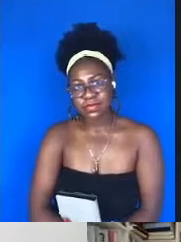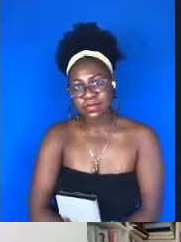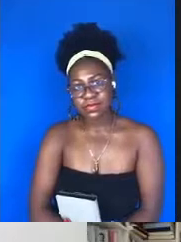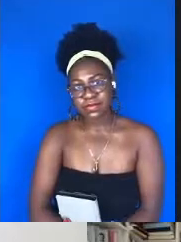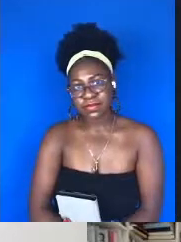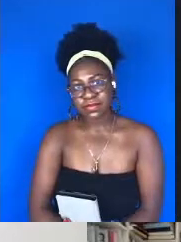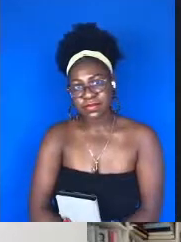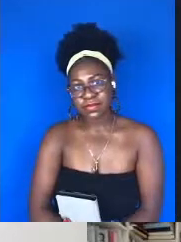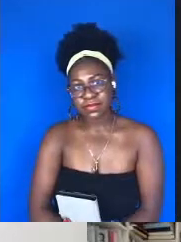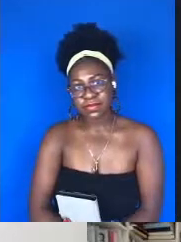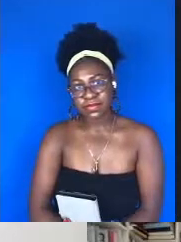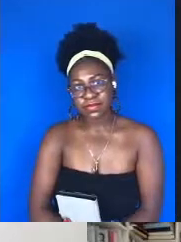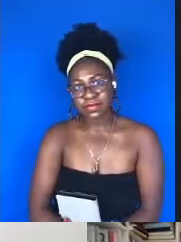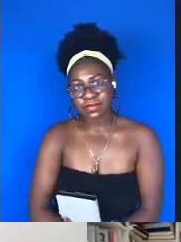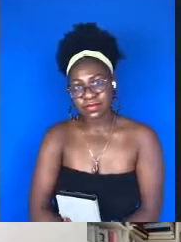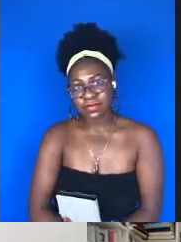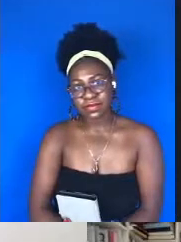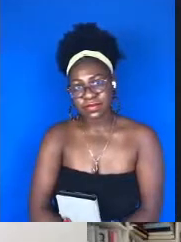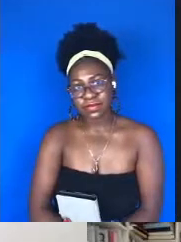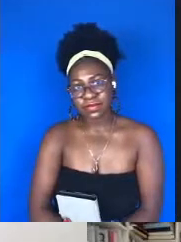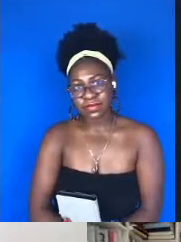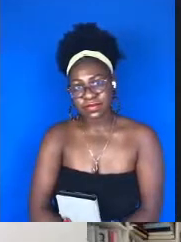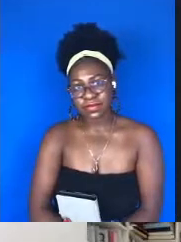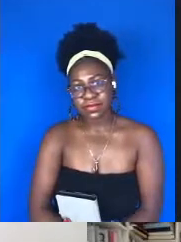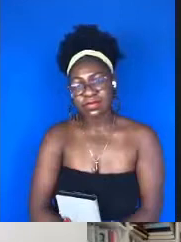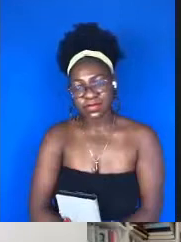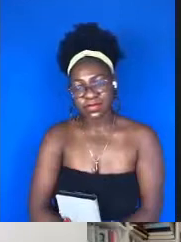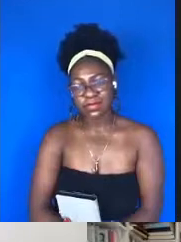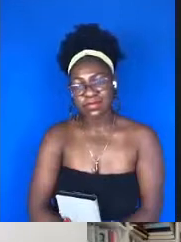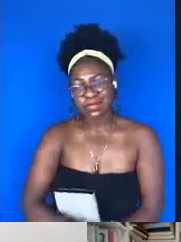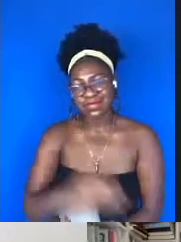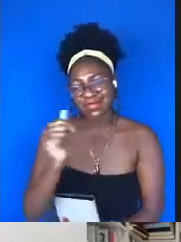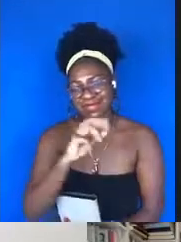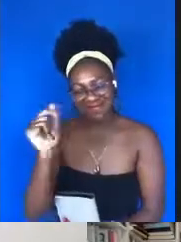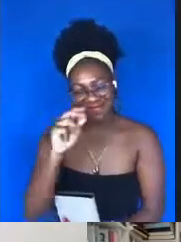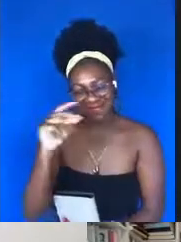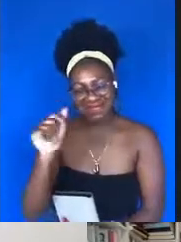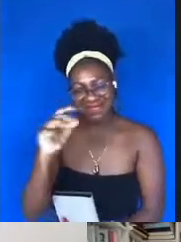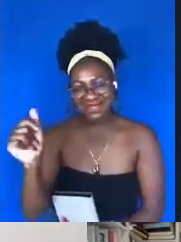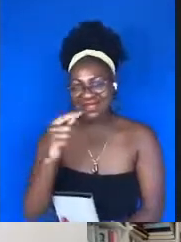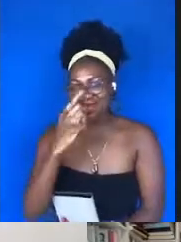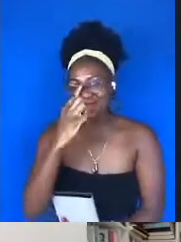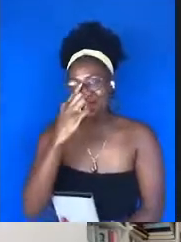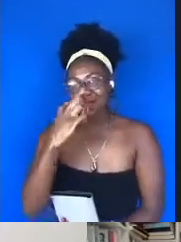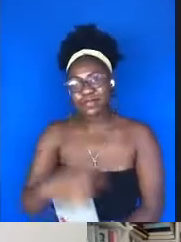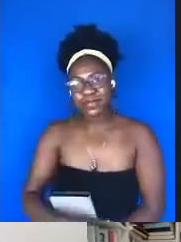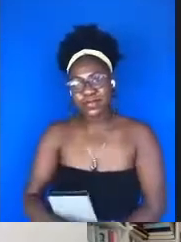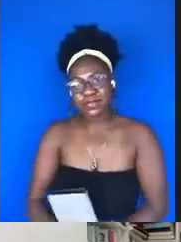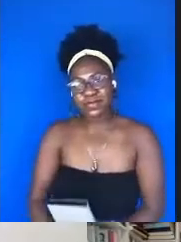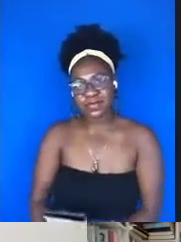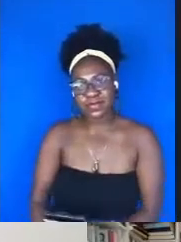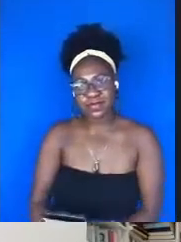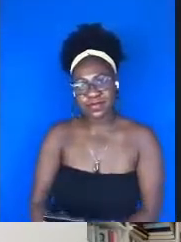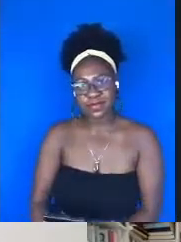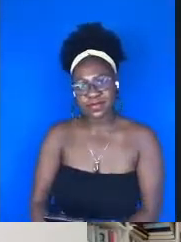stronger as we move forward in time, right? So this idea of resiliency and strength being passed on, this idea of like